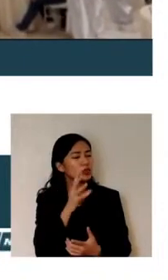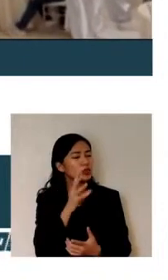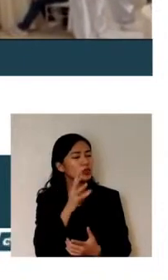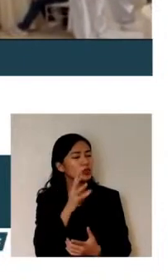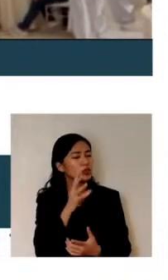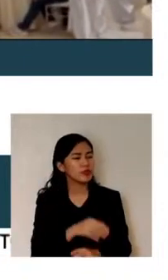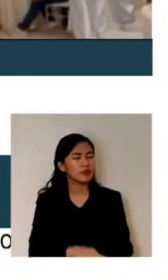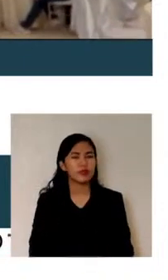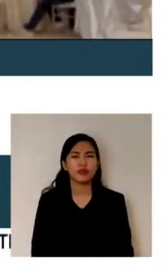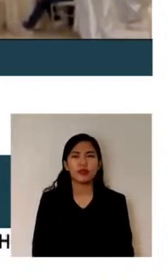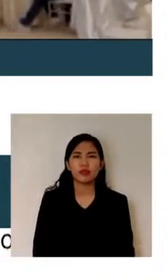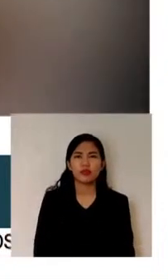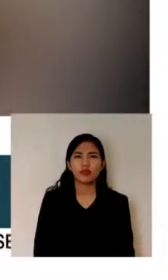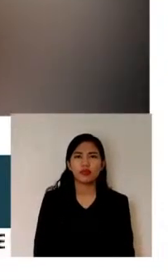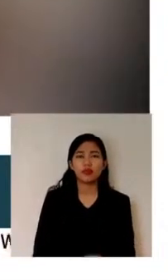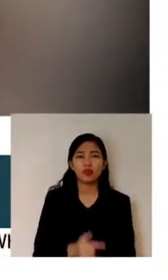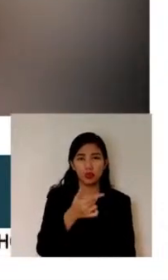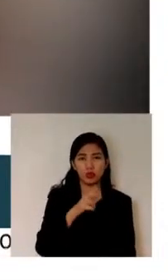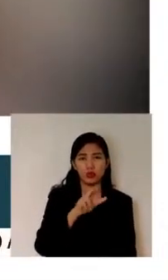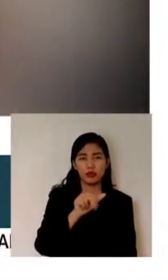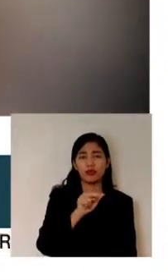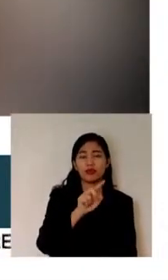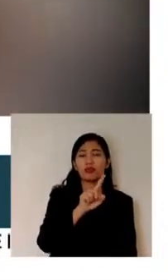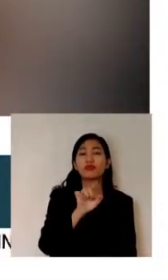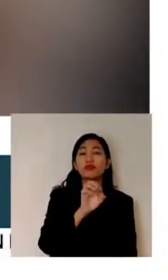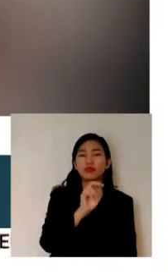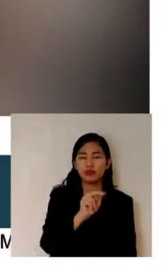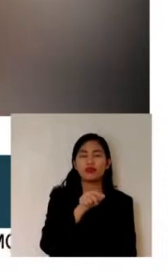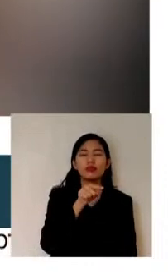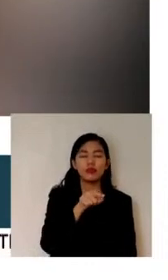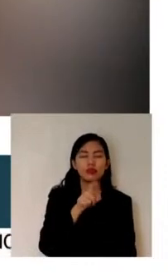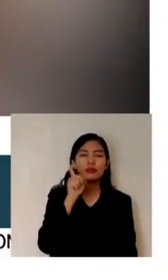Commissioner Guanzon has to identify that politician.